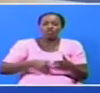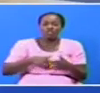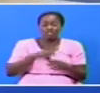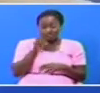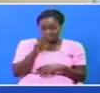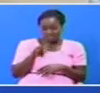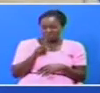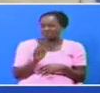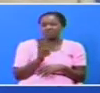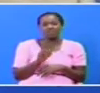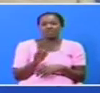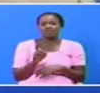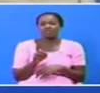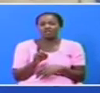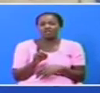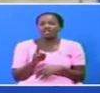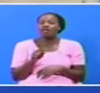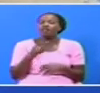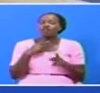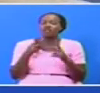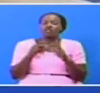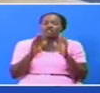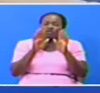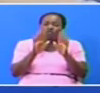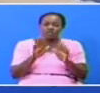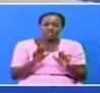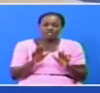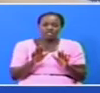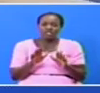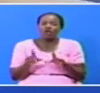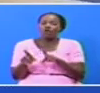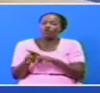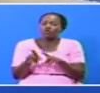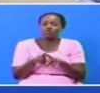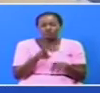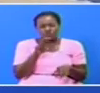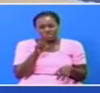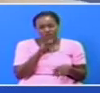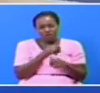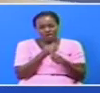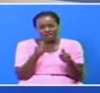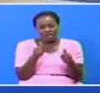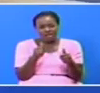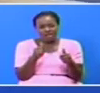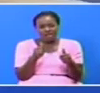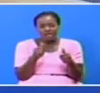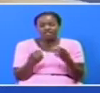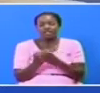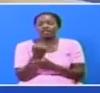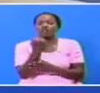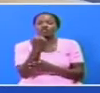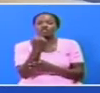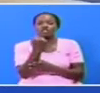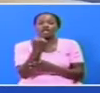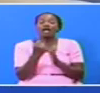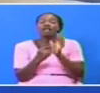discrimination, whatever grounds. So therefore, it is quite pragmatic for us also to symbolically launch or